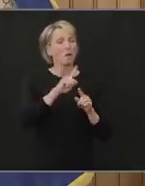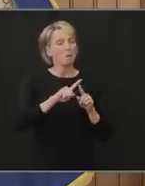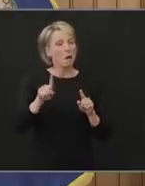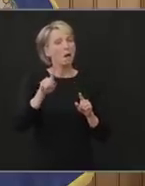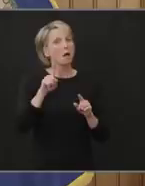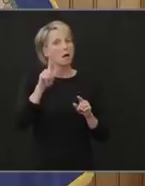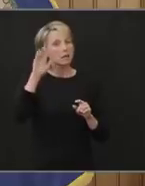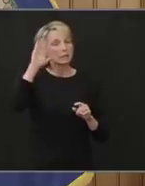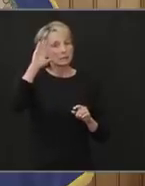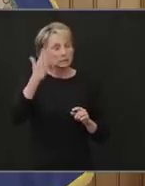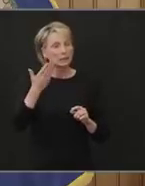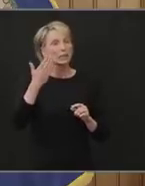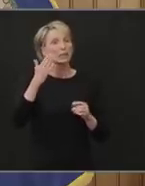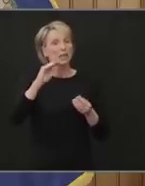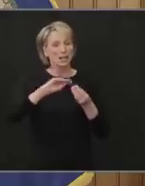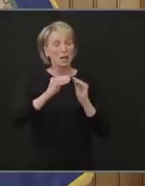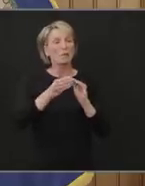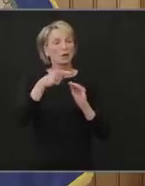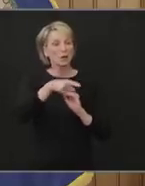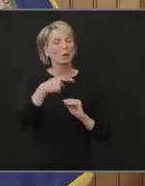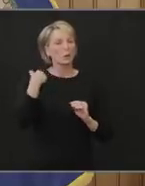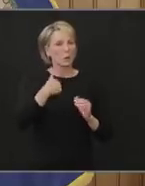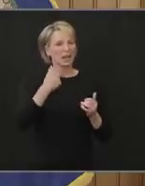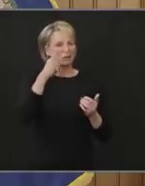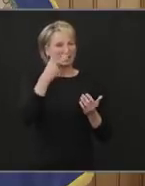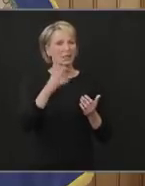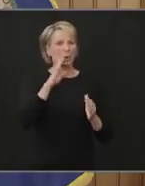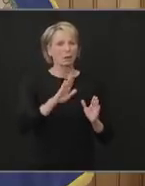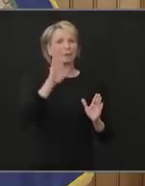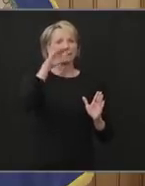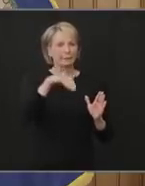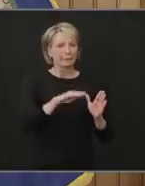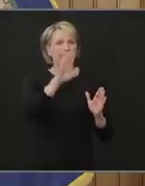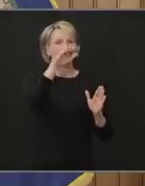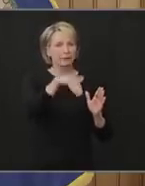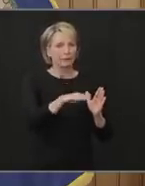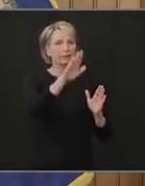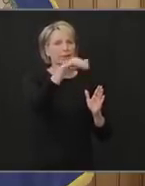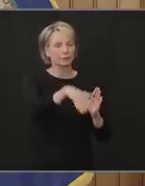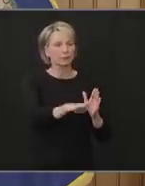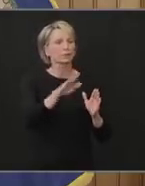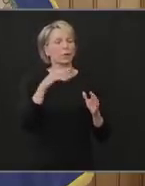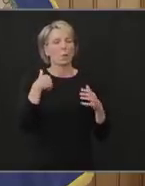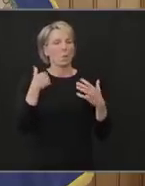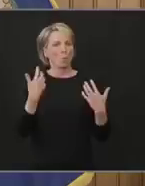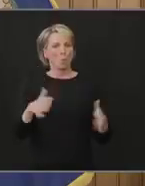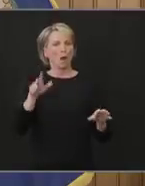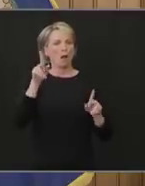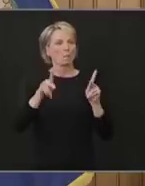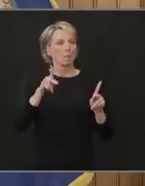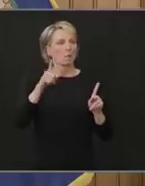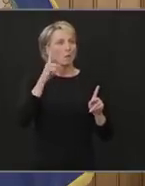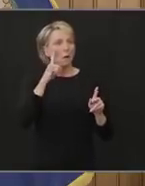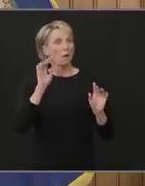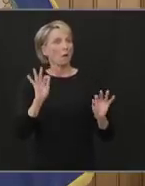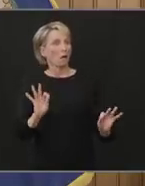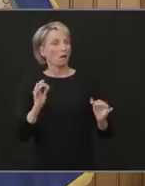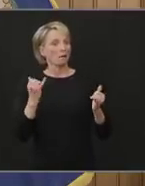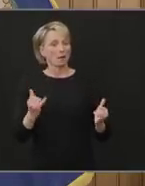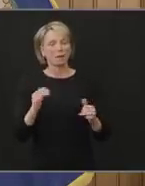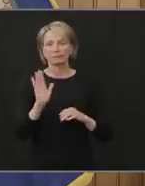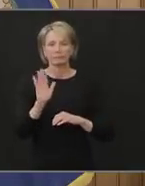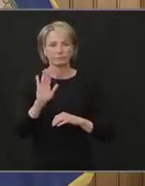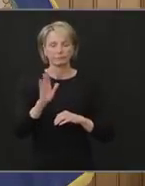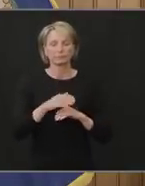of how these numbers are going to bounce around a bit, and I don't want you to jump to any conclusions too early. We have